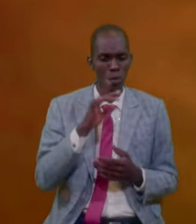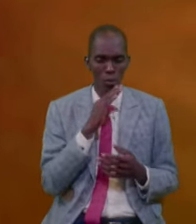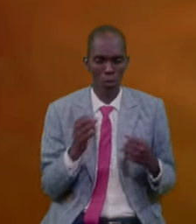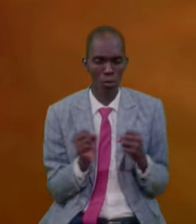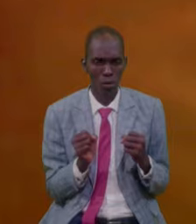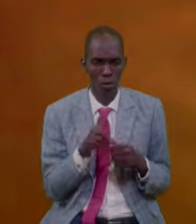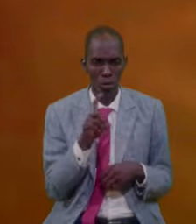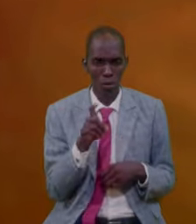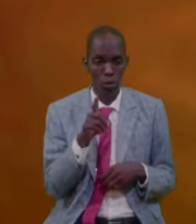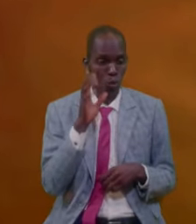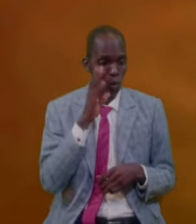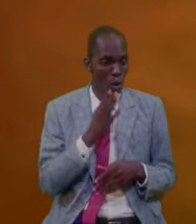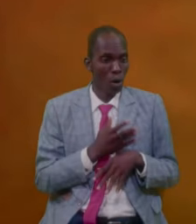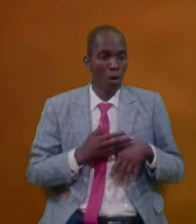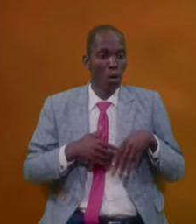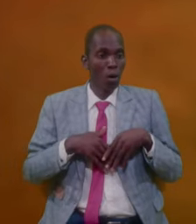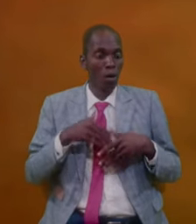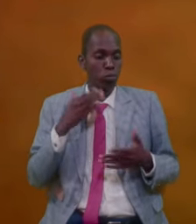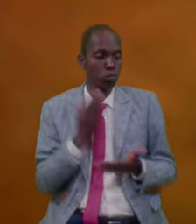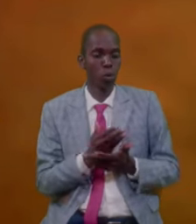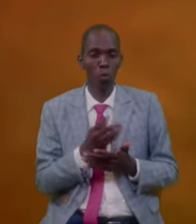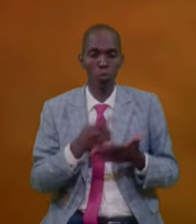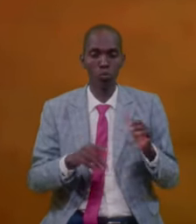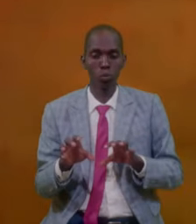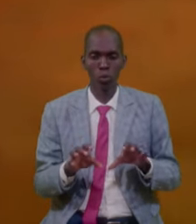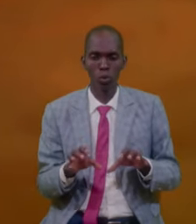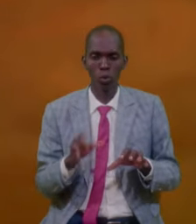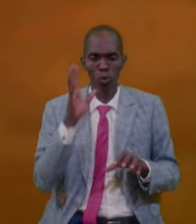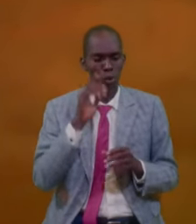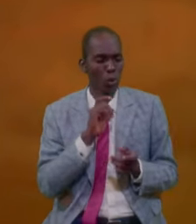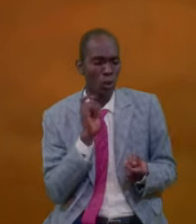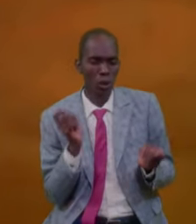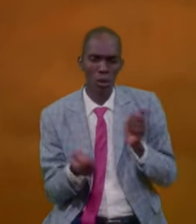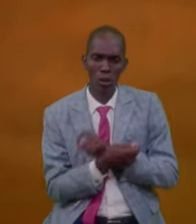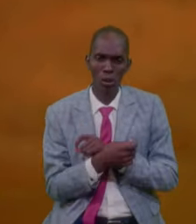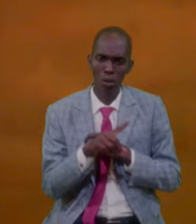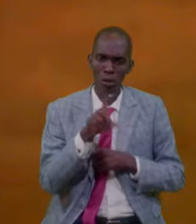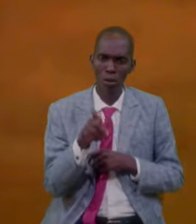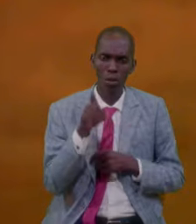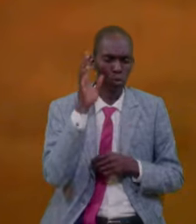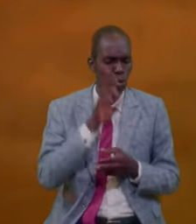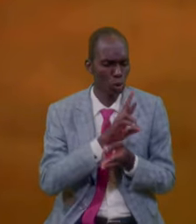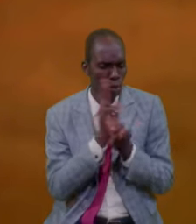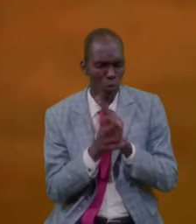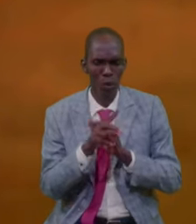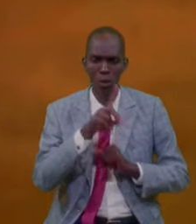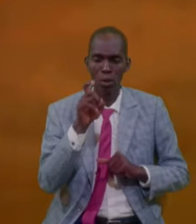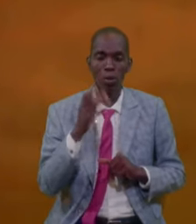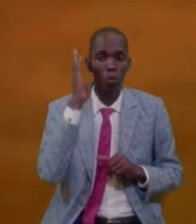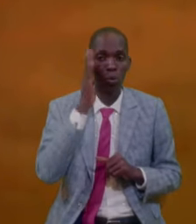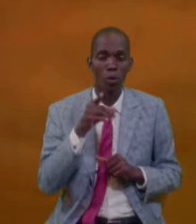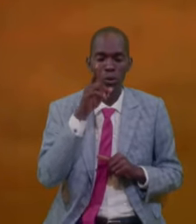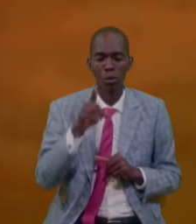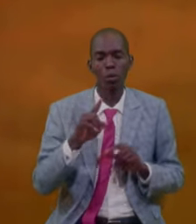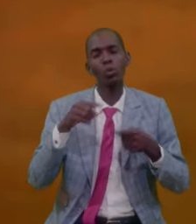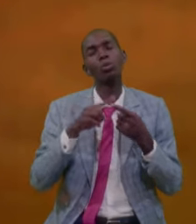doing? Do you turn around? Do you repent? Do you go to God with a